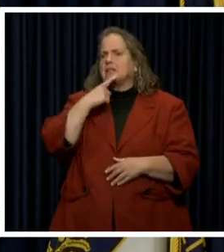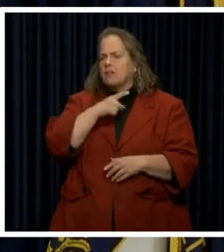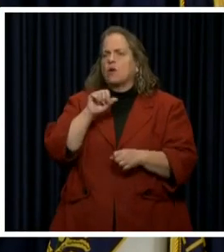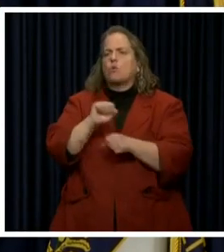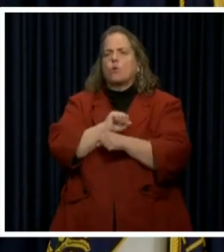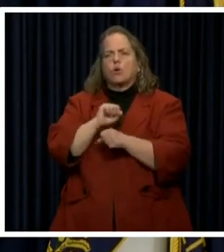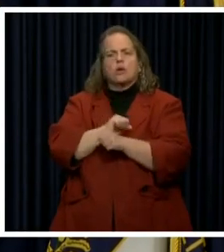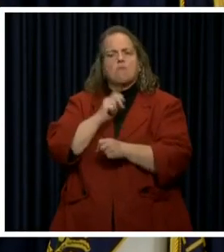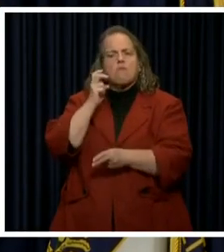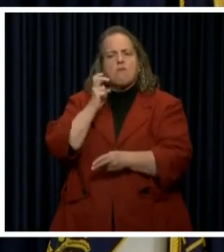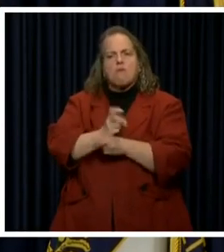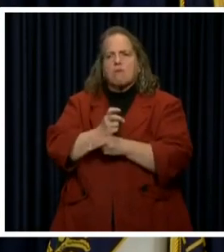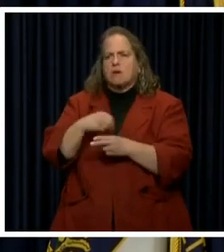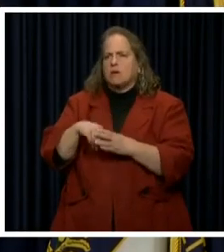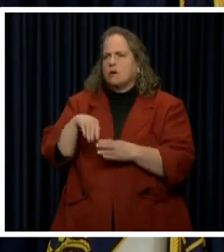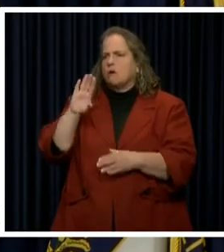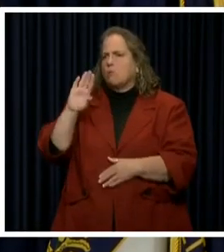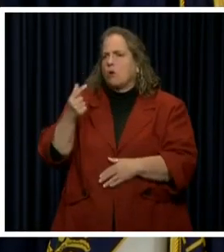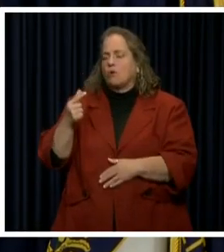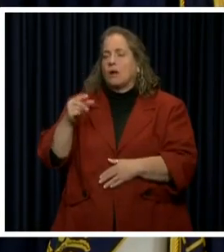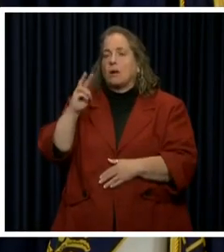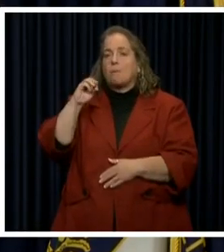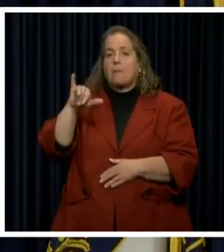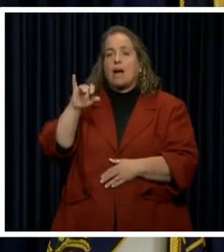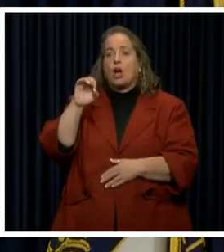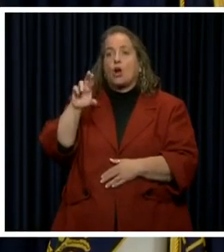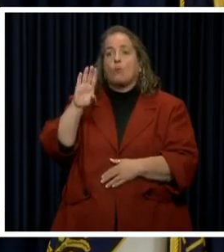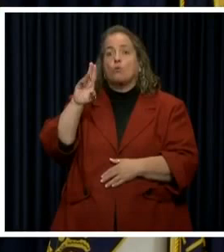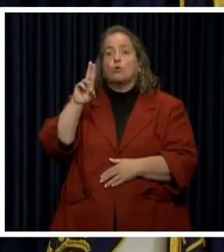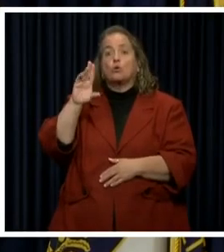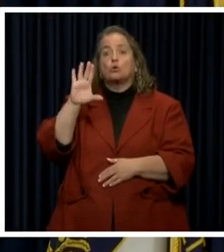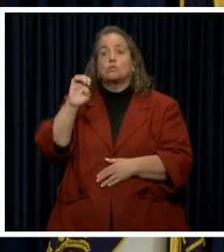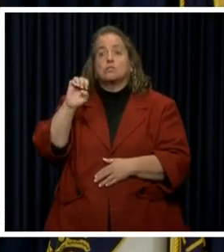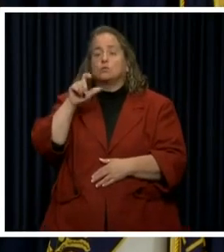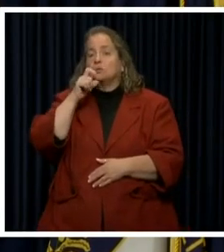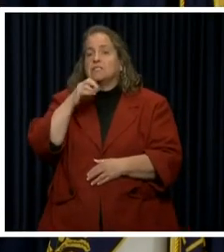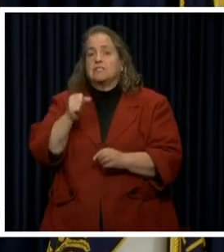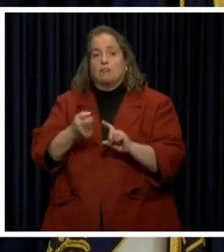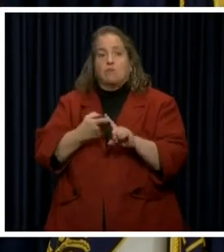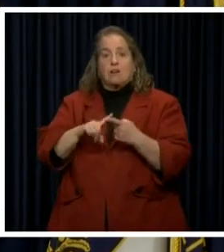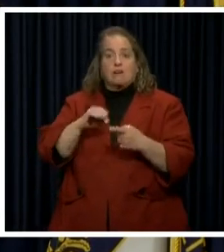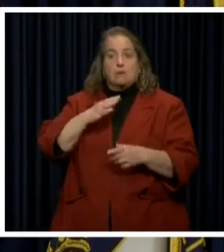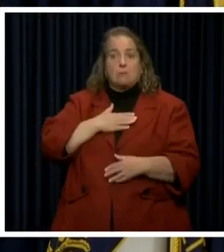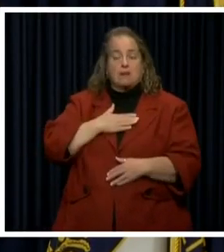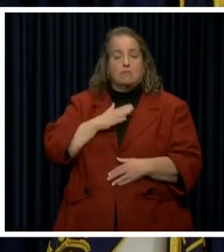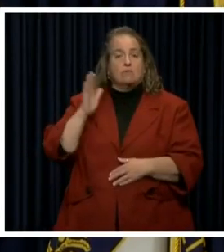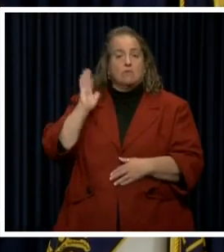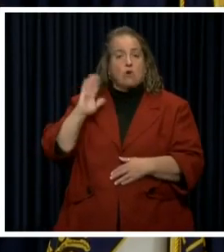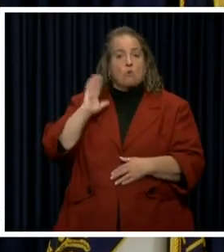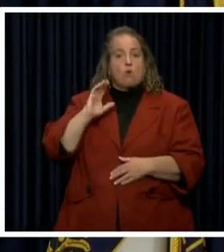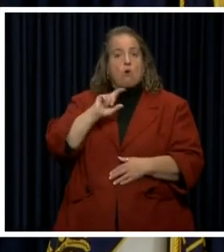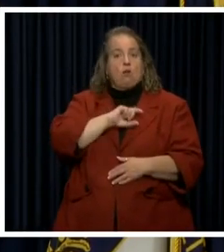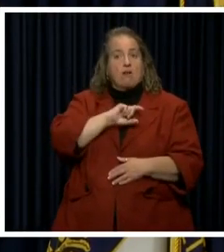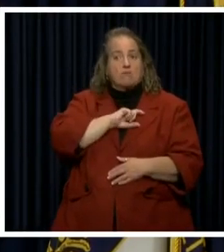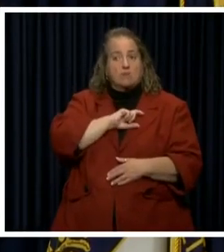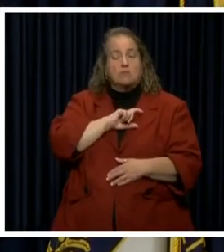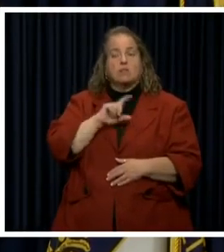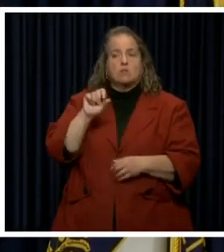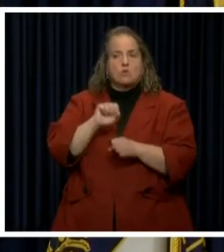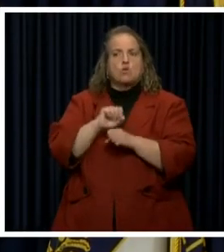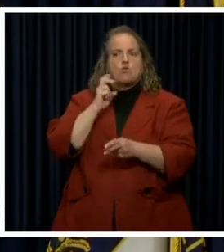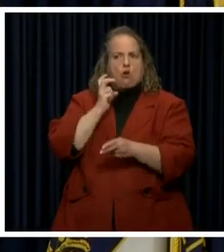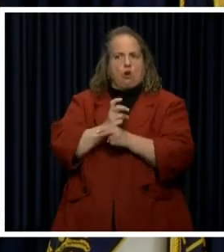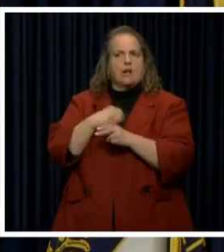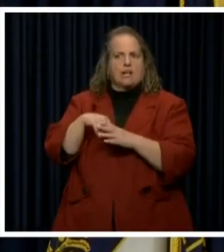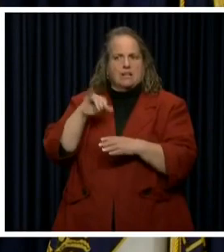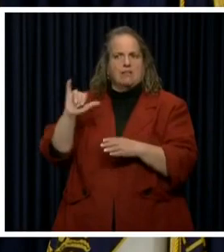hard in Bowling Green. Mayor Bruce, who is a friend of mine there, former law enforcement, has worked really hard in that city